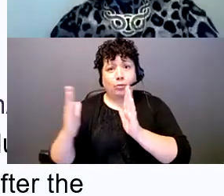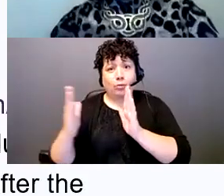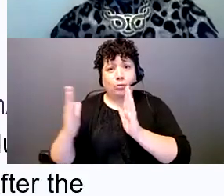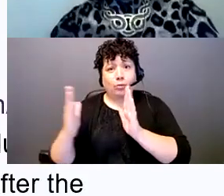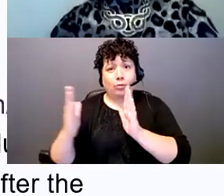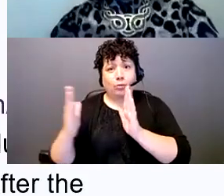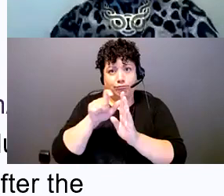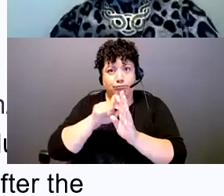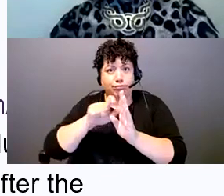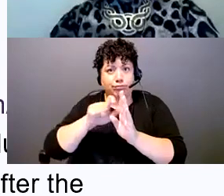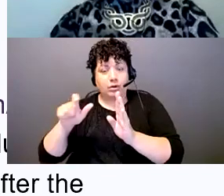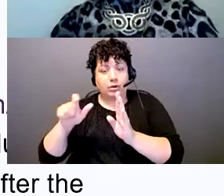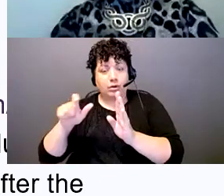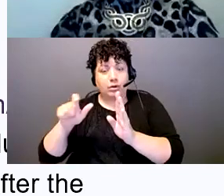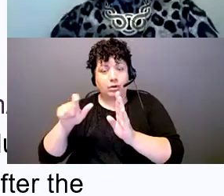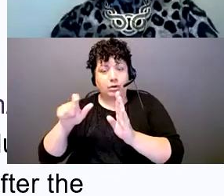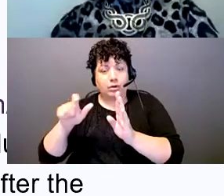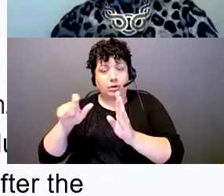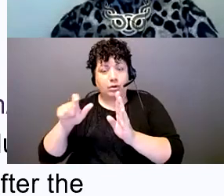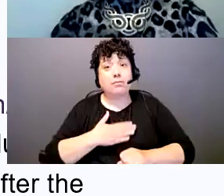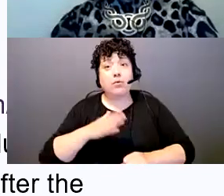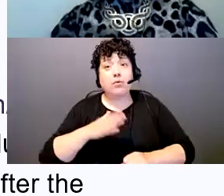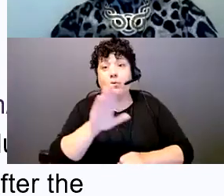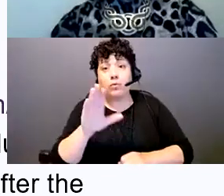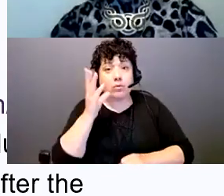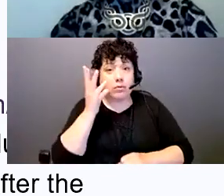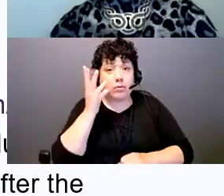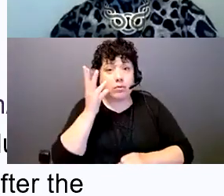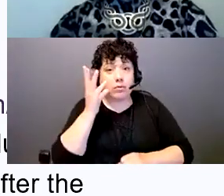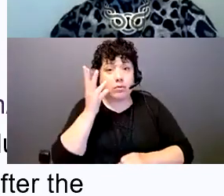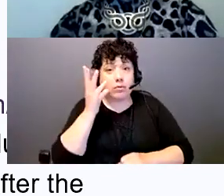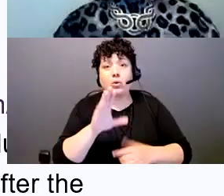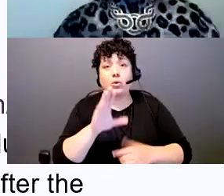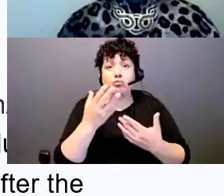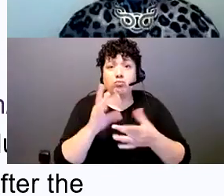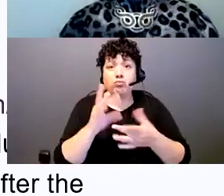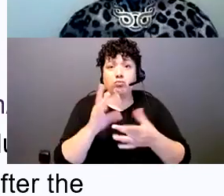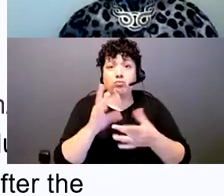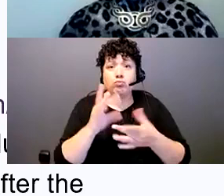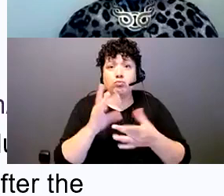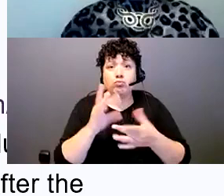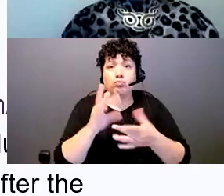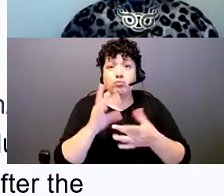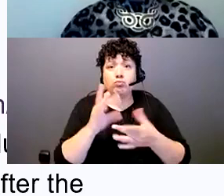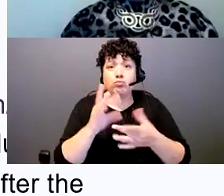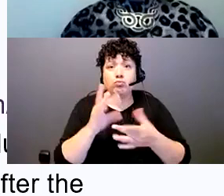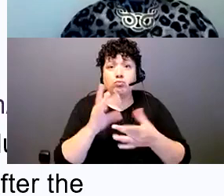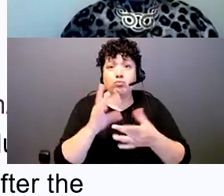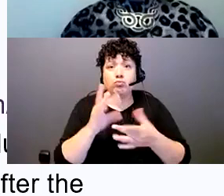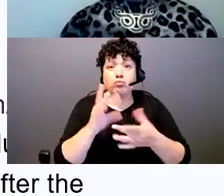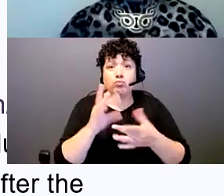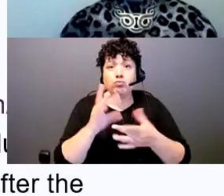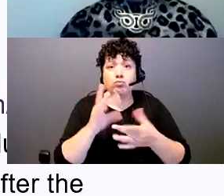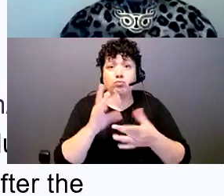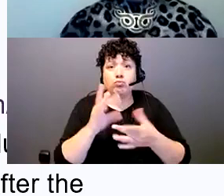share your insights, your experience, and in the chat box. So share your comments in the chat box. But if you have a